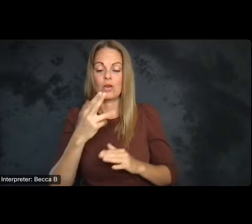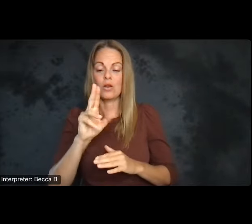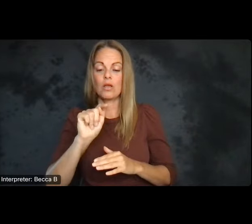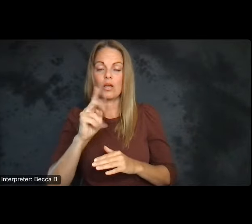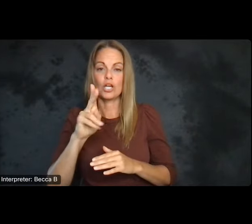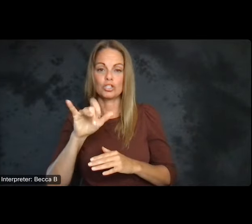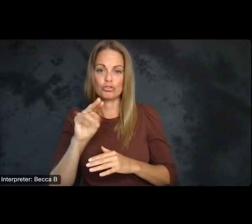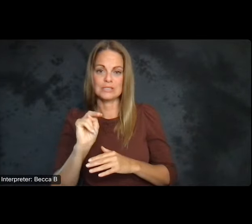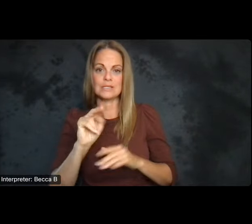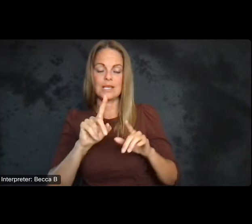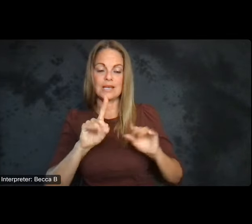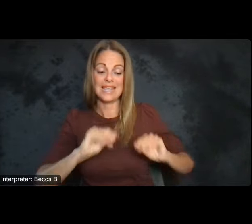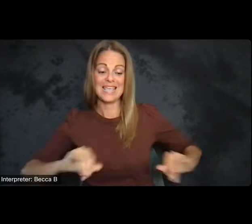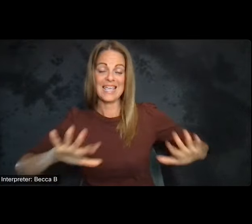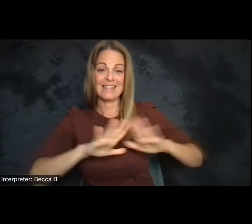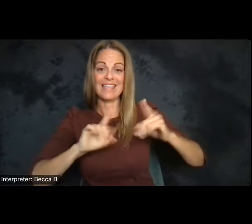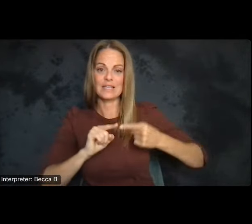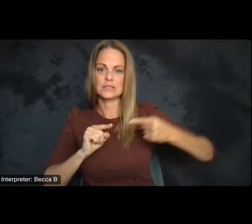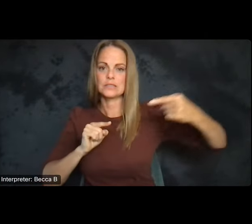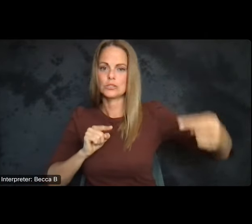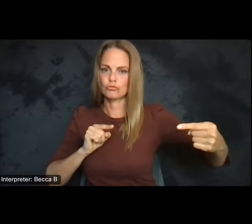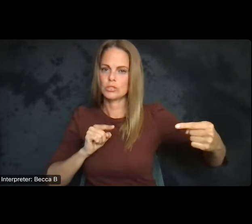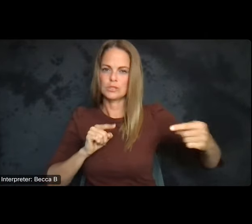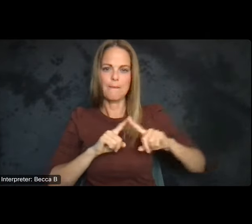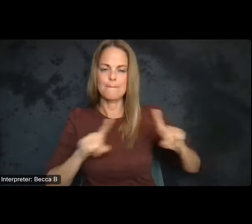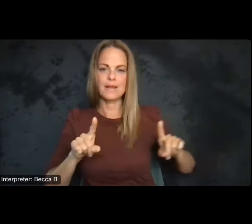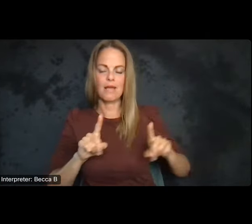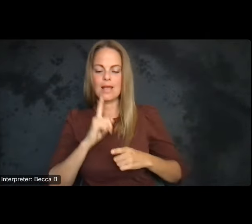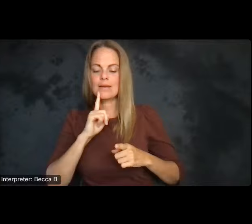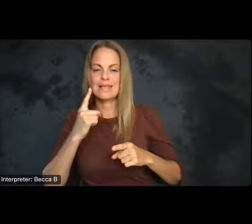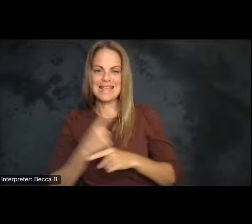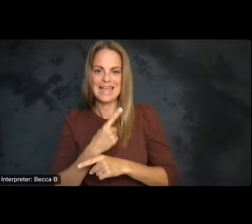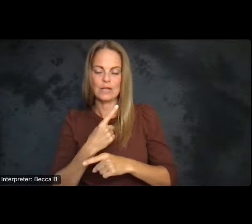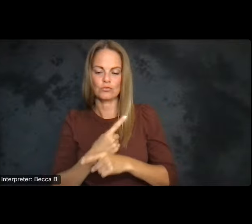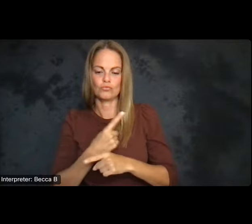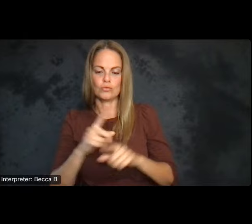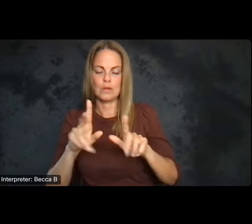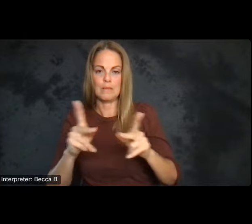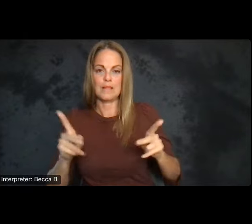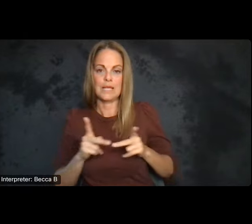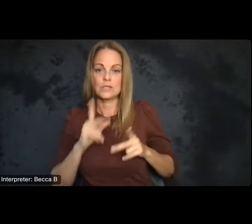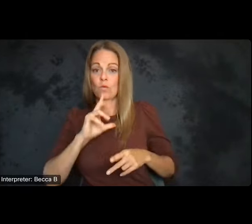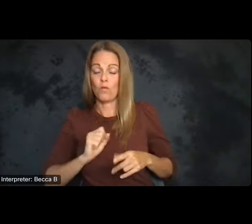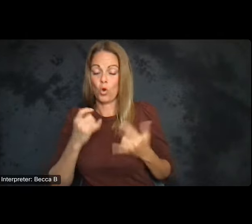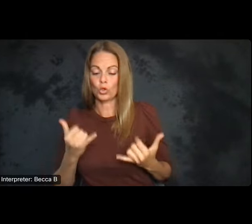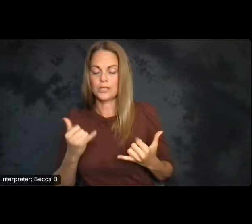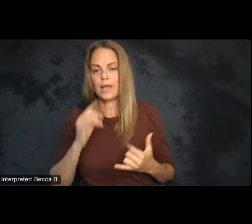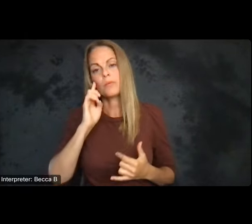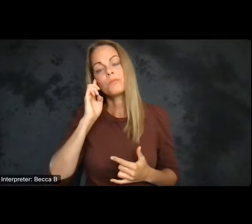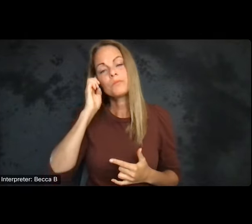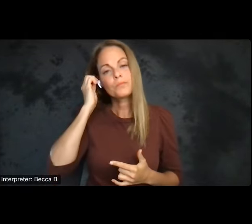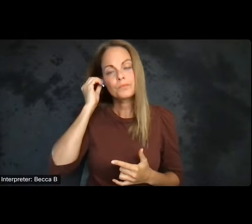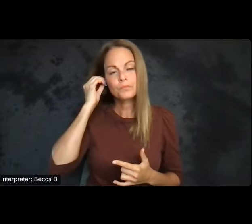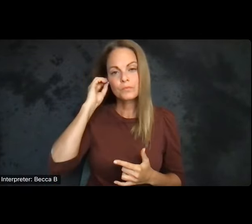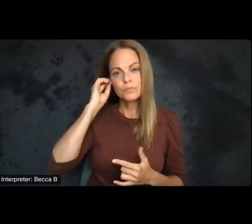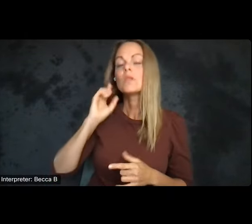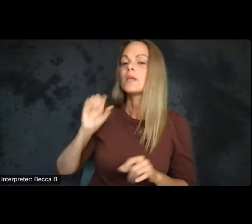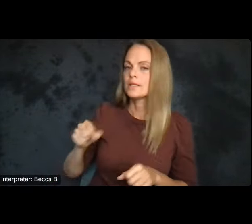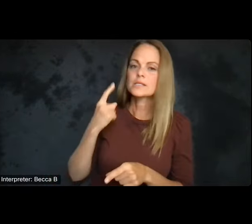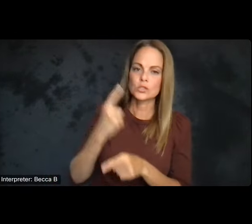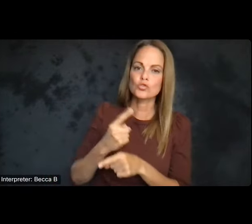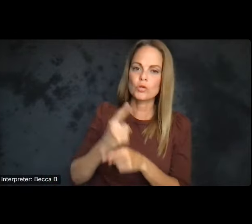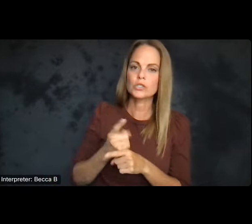adjacent to it, but it wouldn't be on the site of the old facility. Is that right? Yes, Mr. Chair, that's correct. It would be on land that's currently owned by